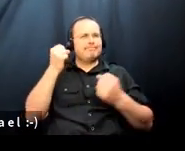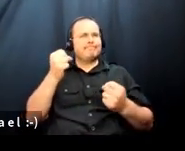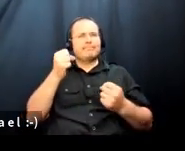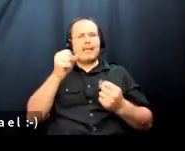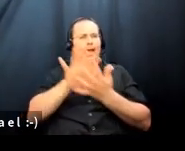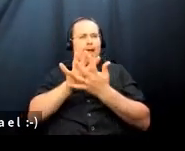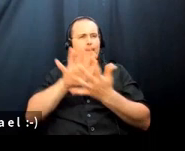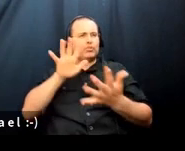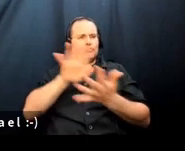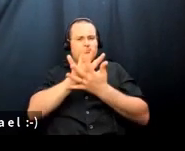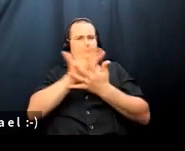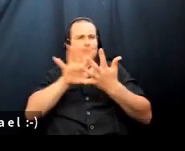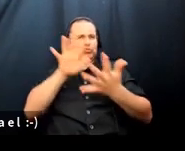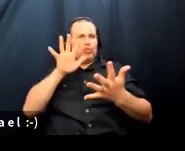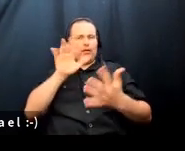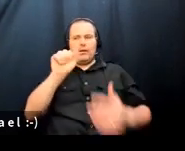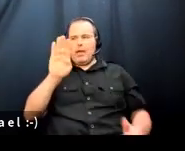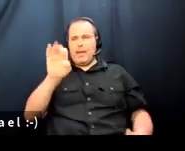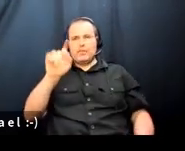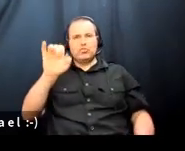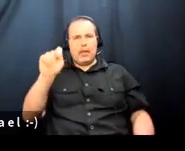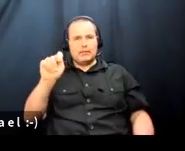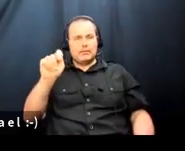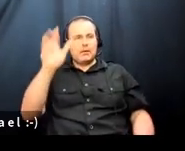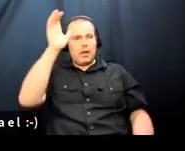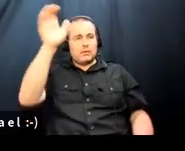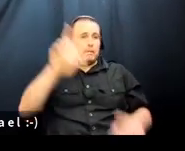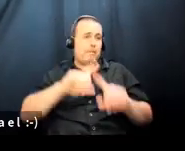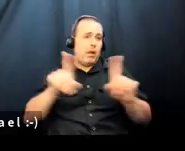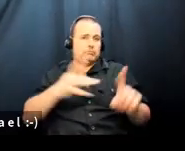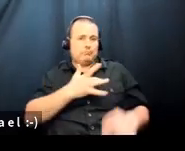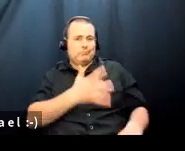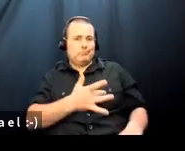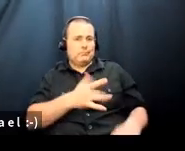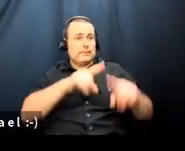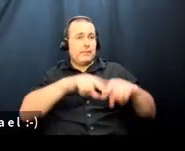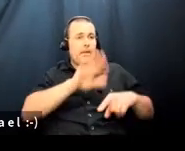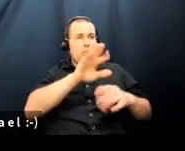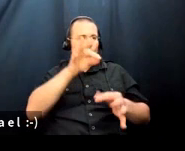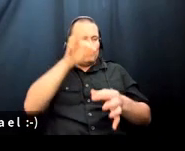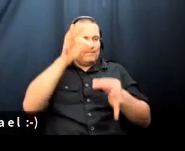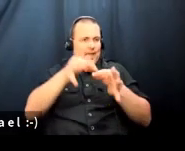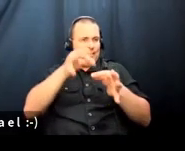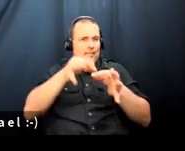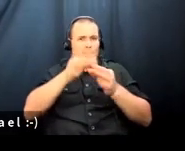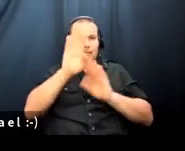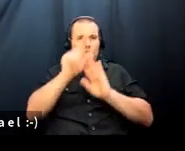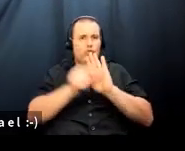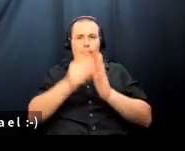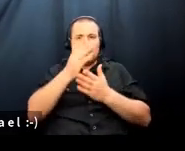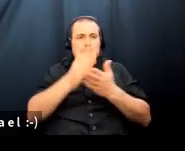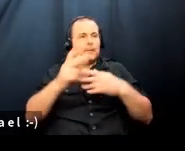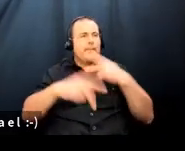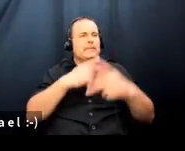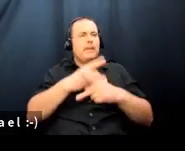but typically, depending on your faith background, there's some sort of ritual that has to do with the birth of a